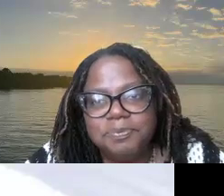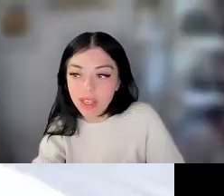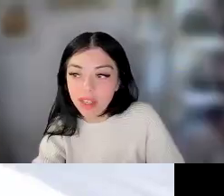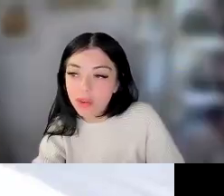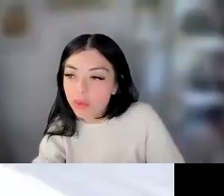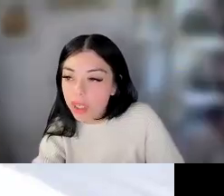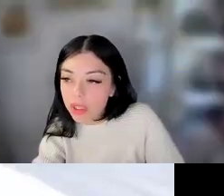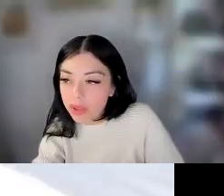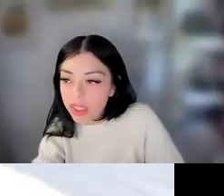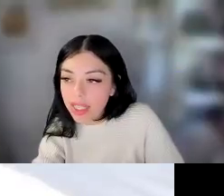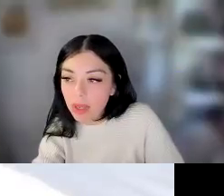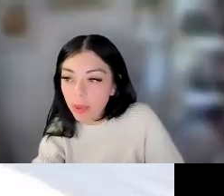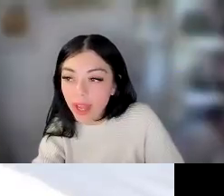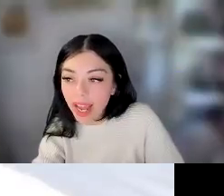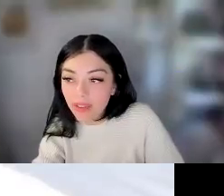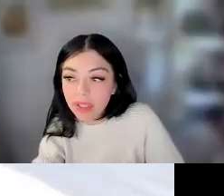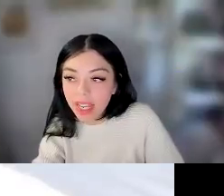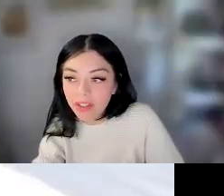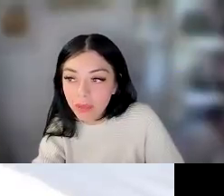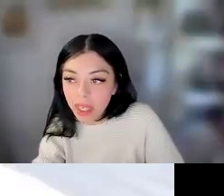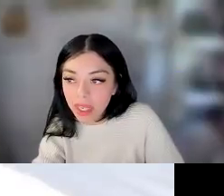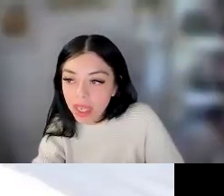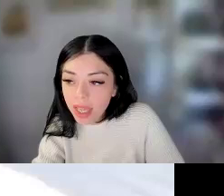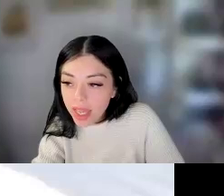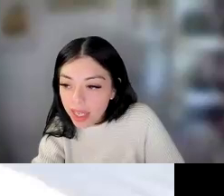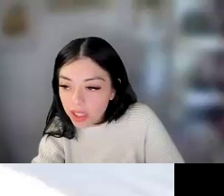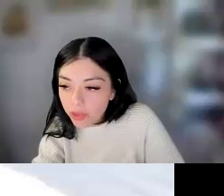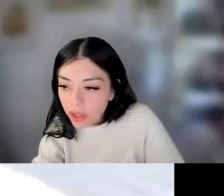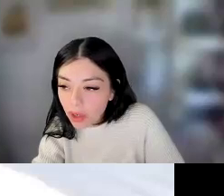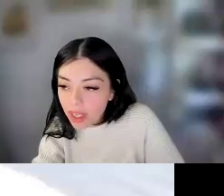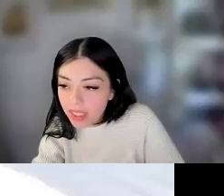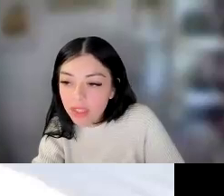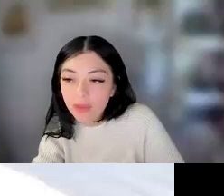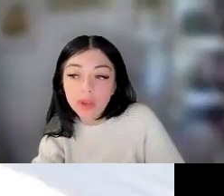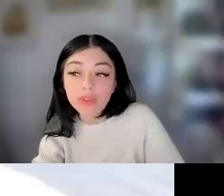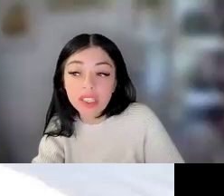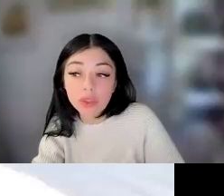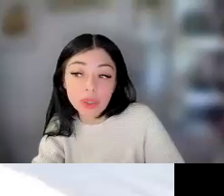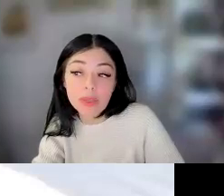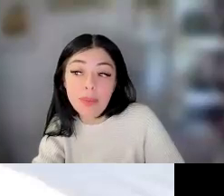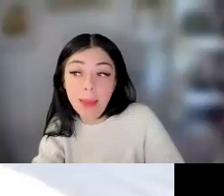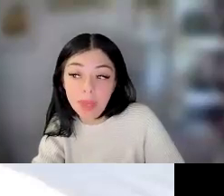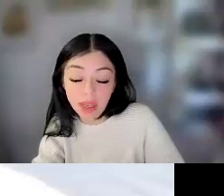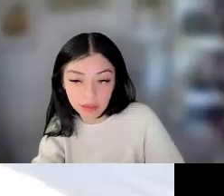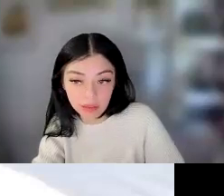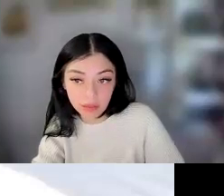the 11 resources that people have outside of money. And just for a little context, it's for the